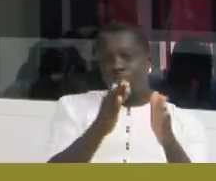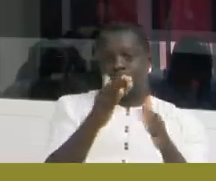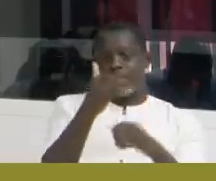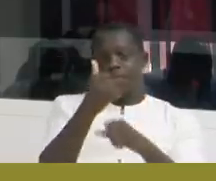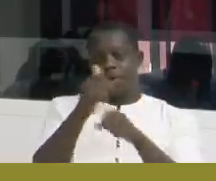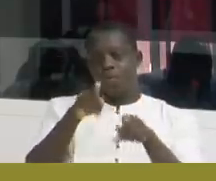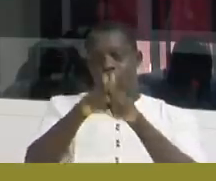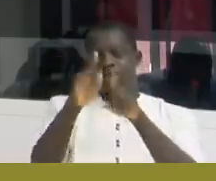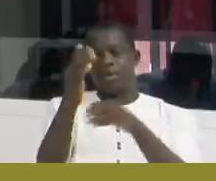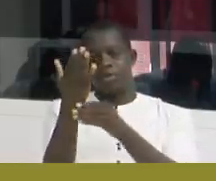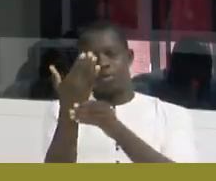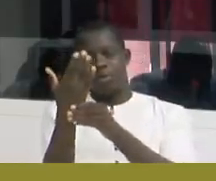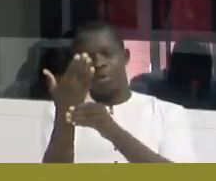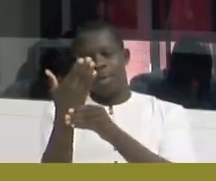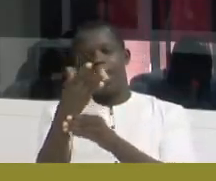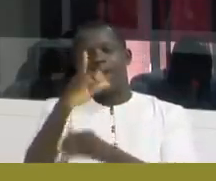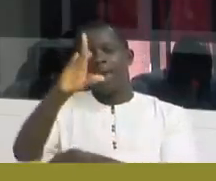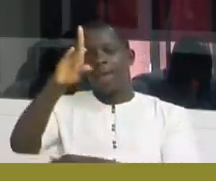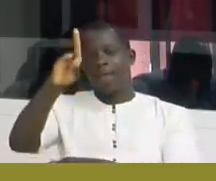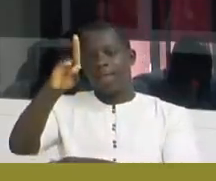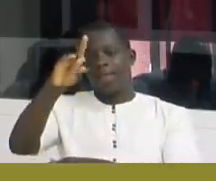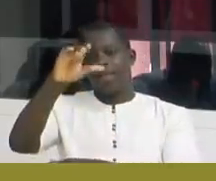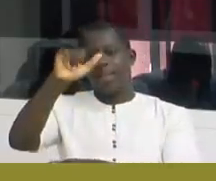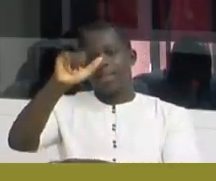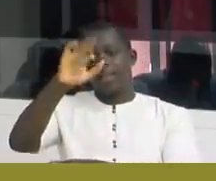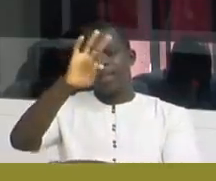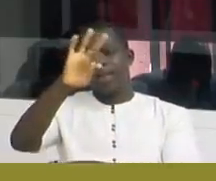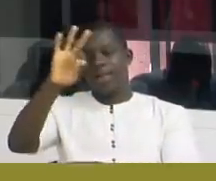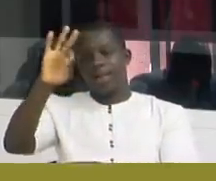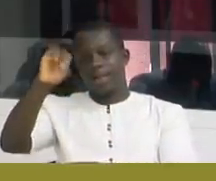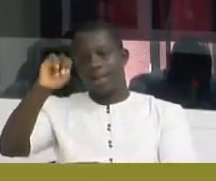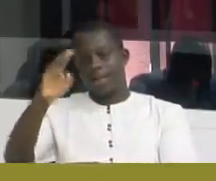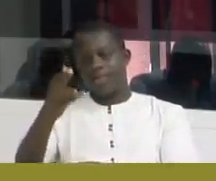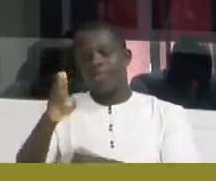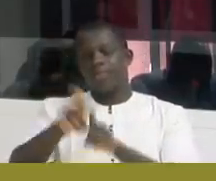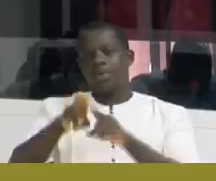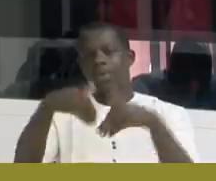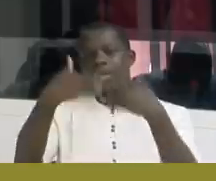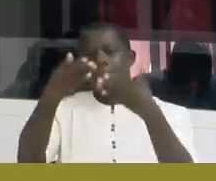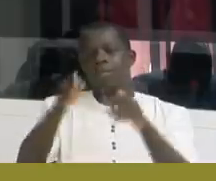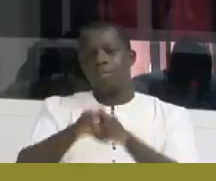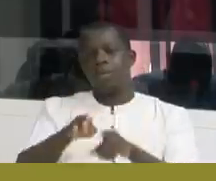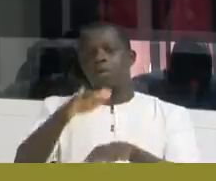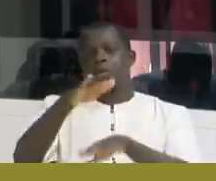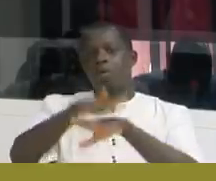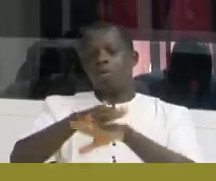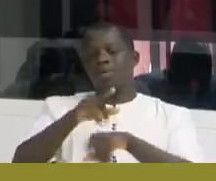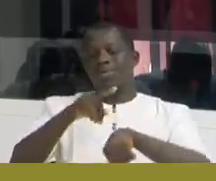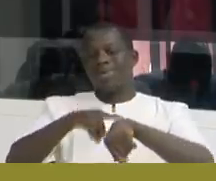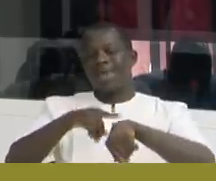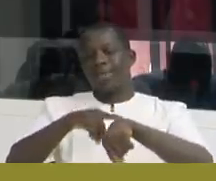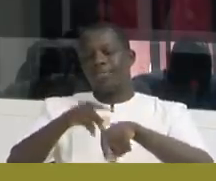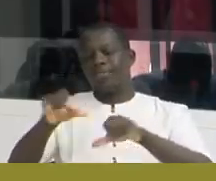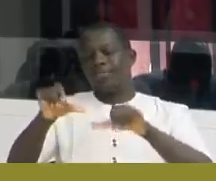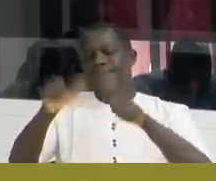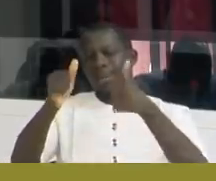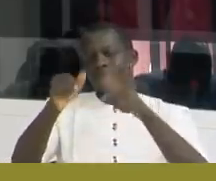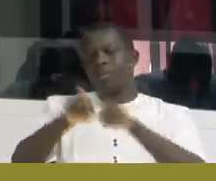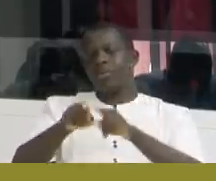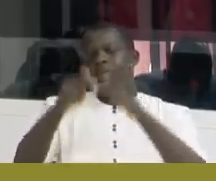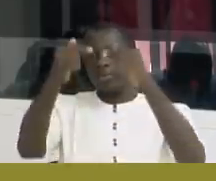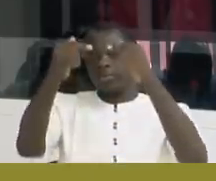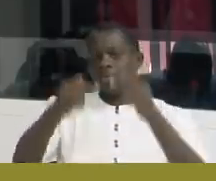Daffé, who was to continue his testimony, and he was given a particular block of time to